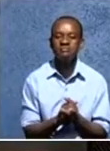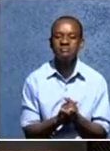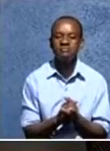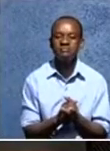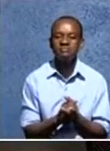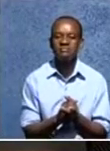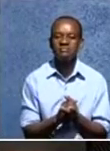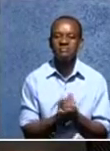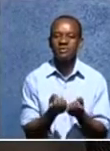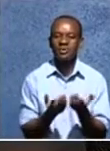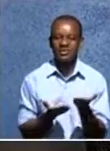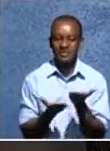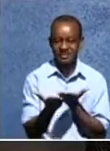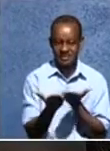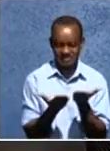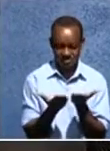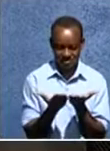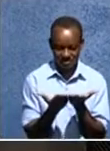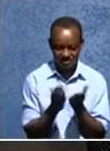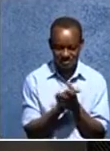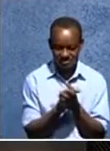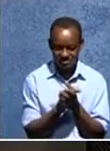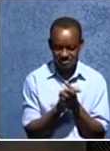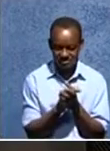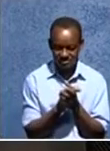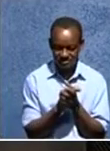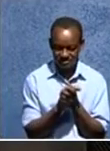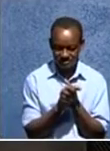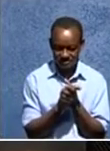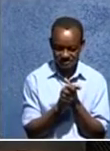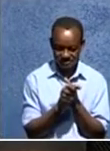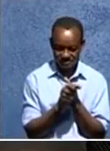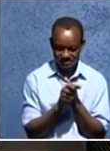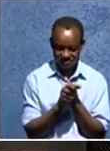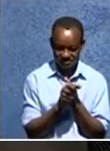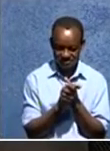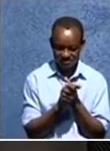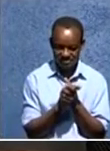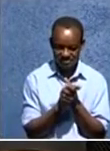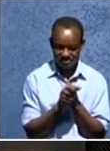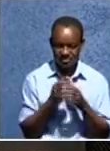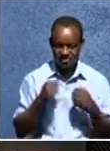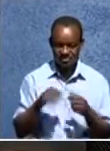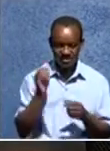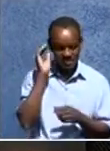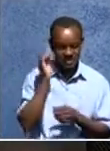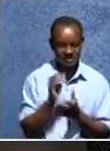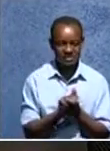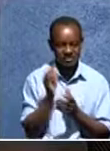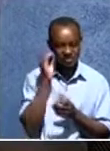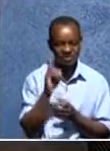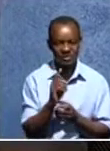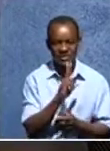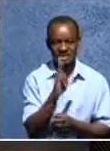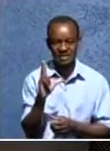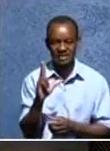survey where we want to find out from our passengers what it is that they want from the NAC. And besides the expansion plans, we're also